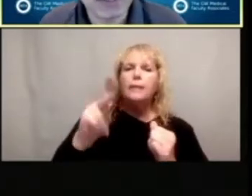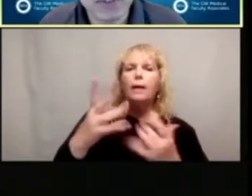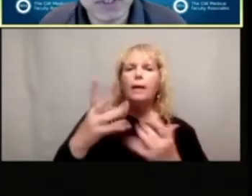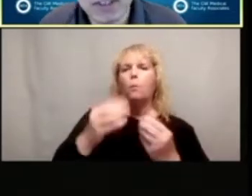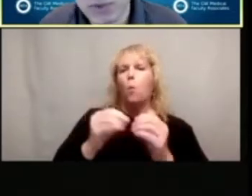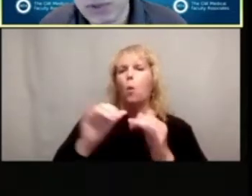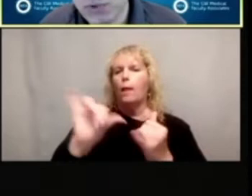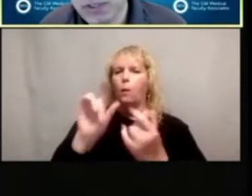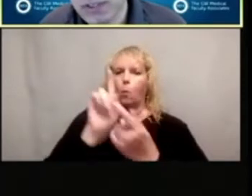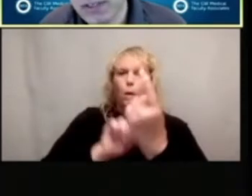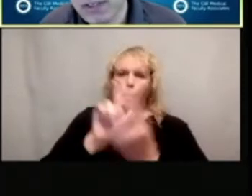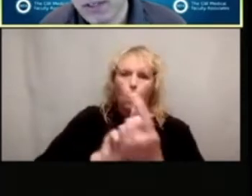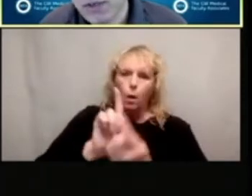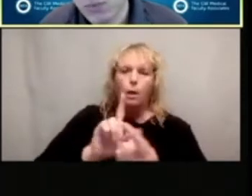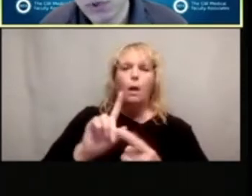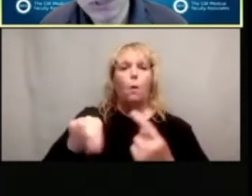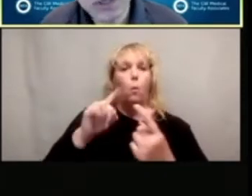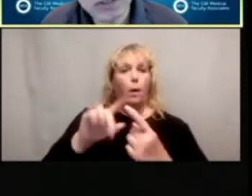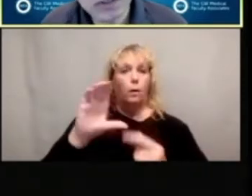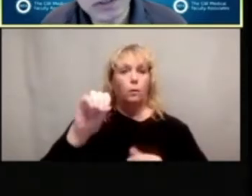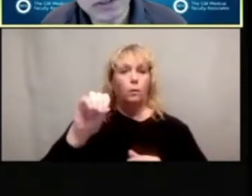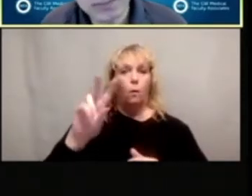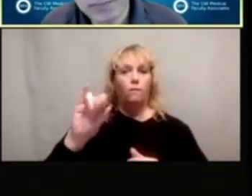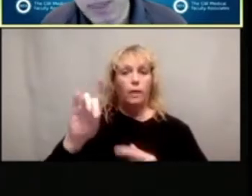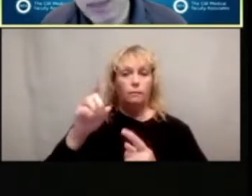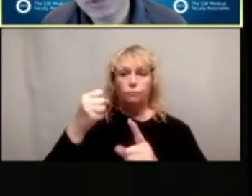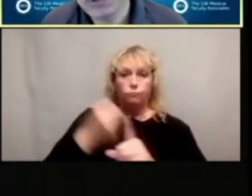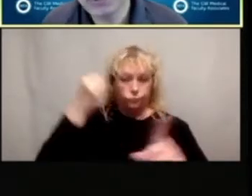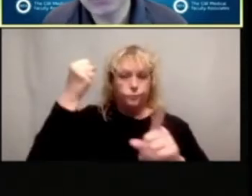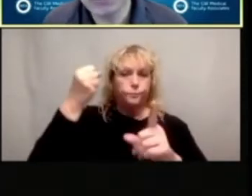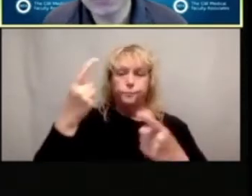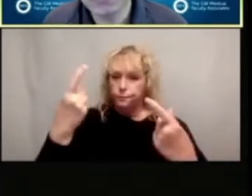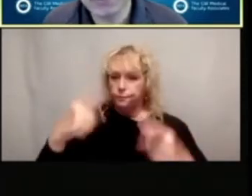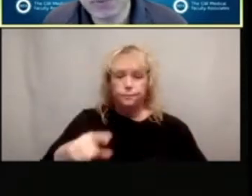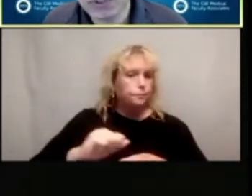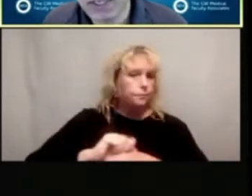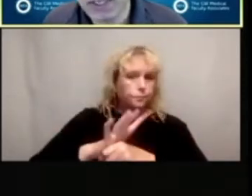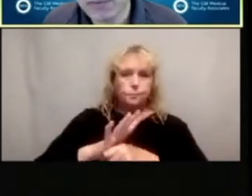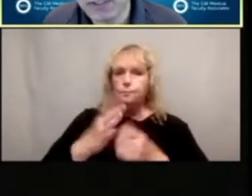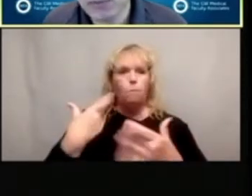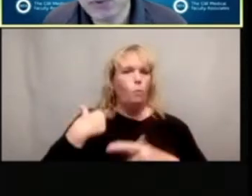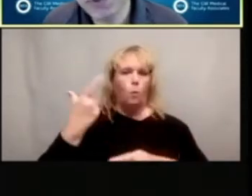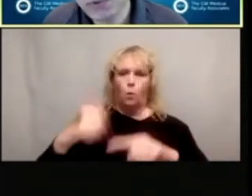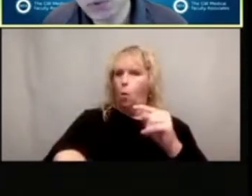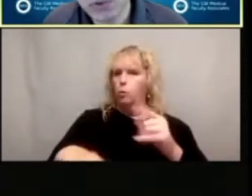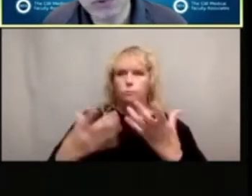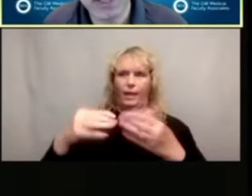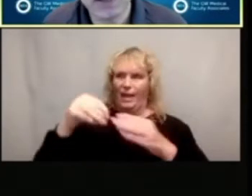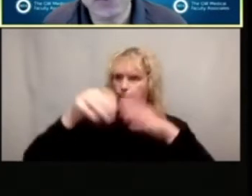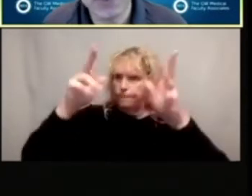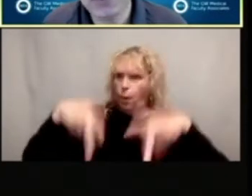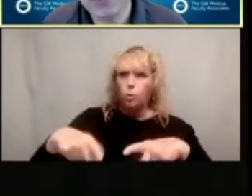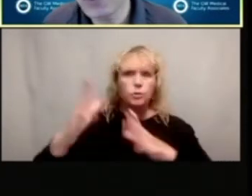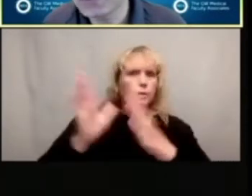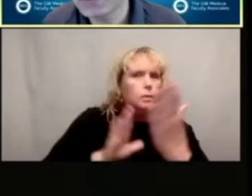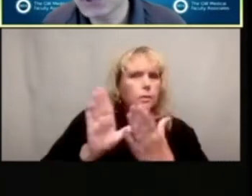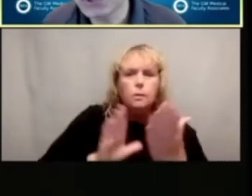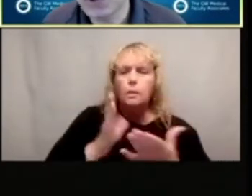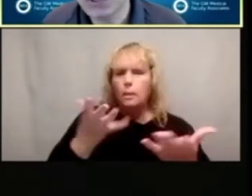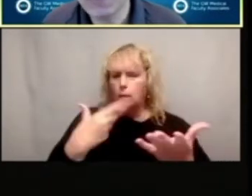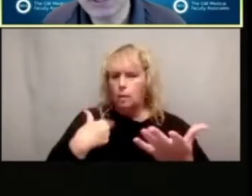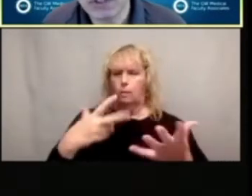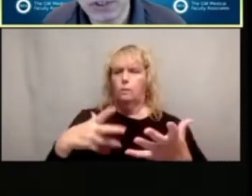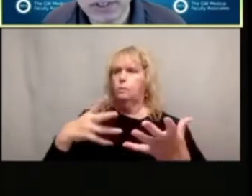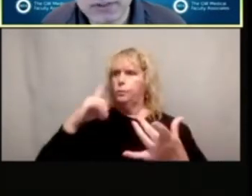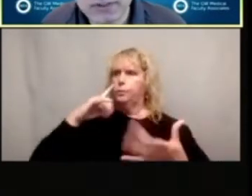kind of activity. And when COVID hit, we were no longer able to do these in-person activities. And so we've struggled now with how do we